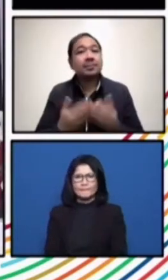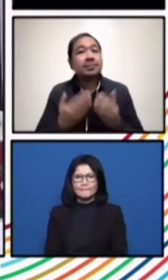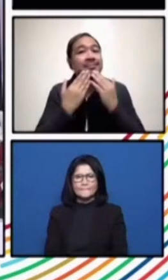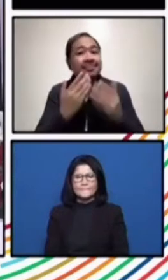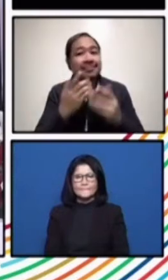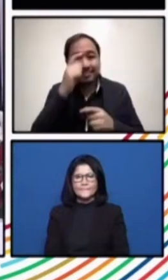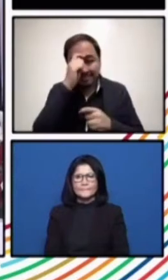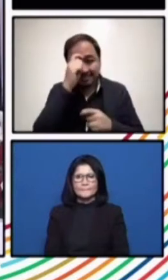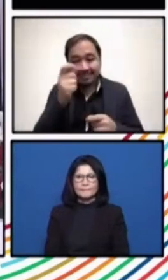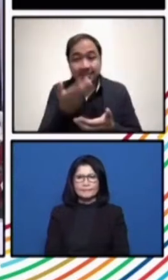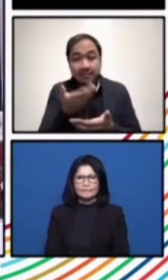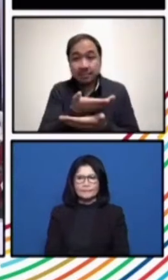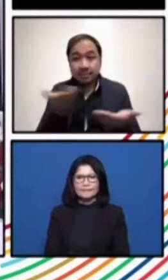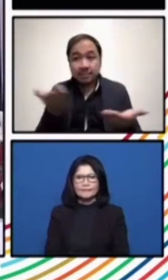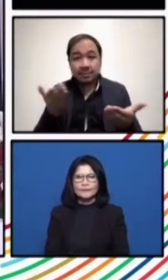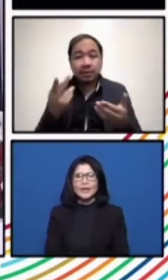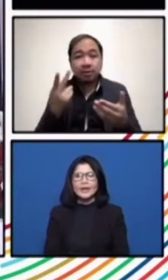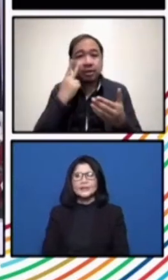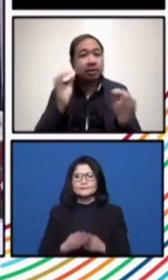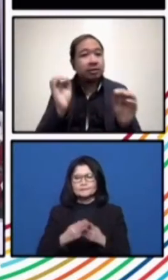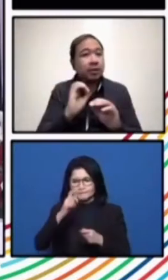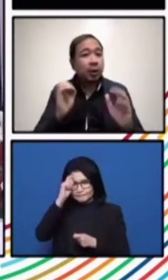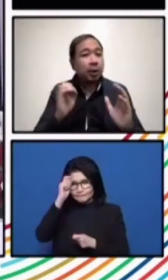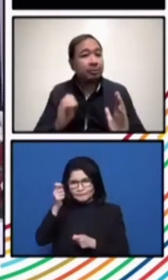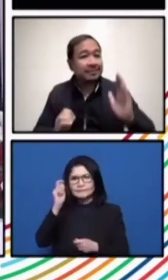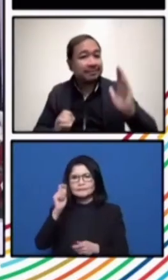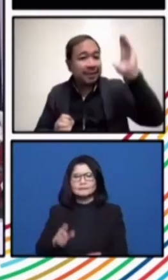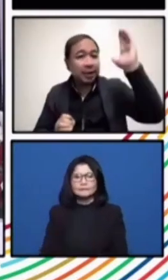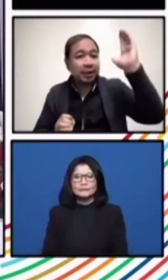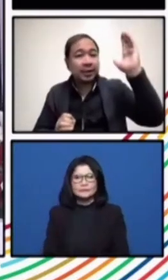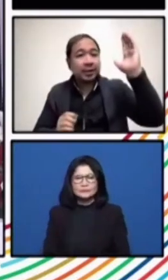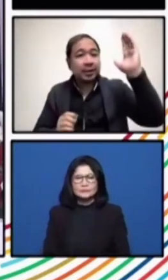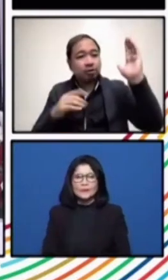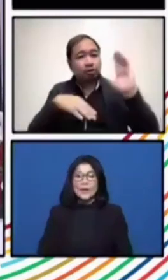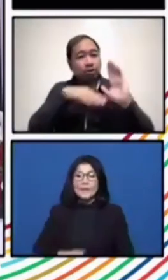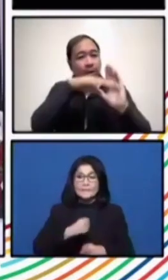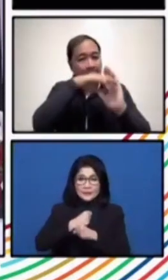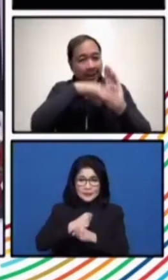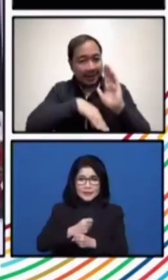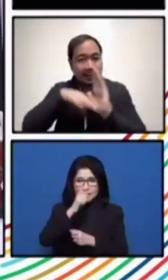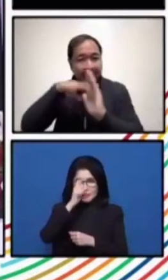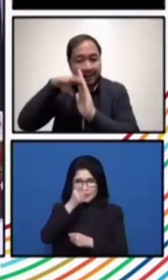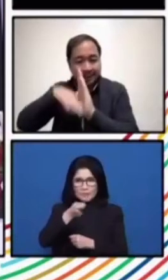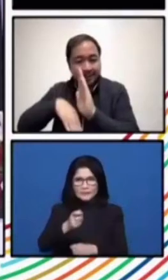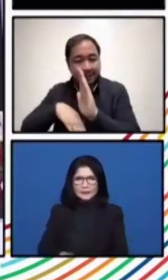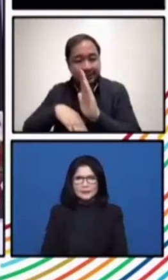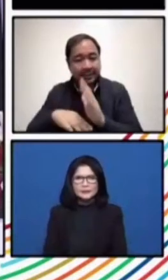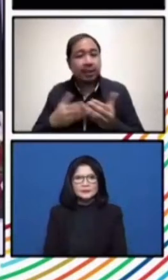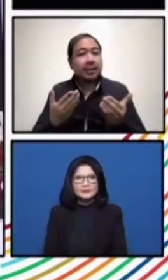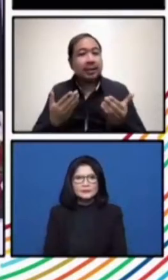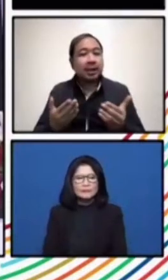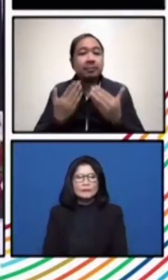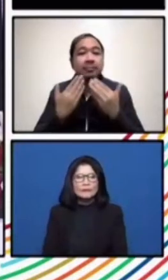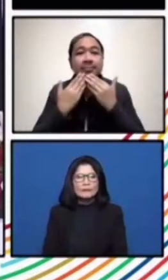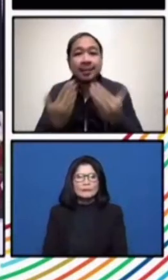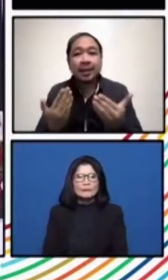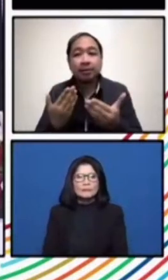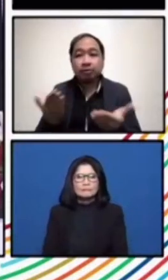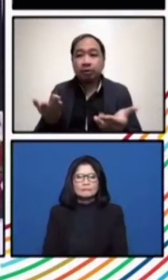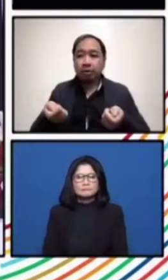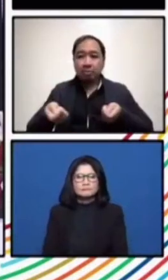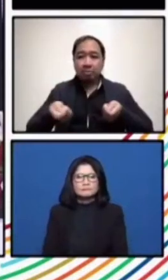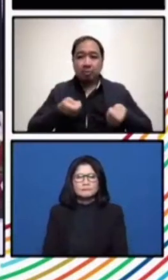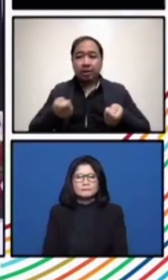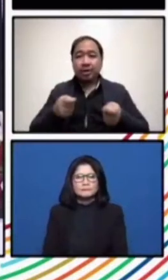delegates um I see no more speakers on the list and I would like to thank the moderator the